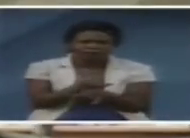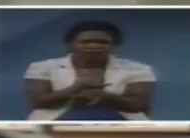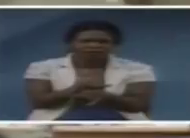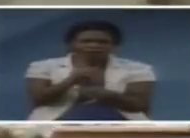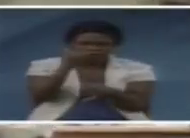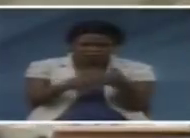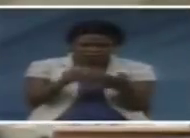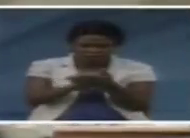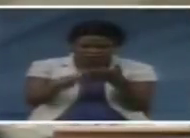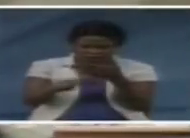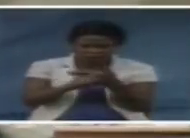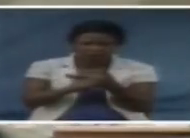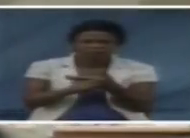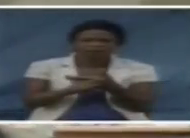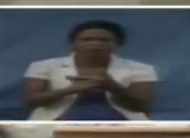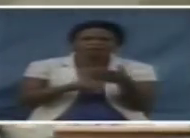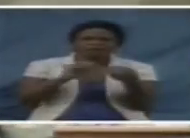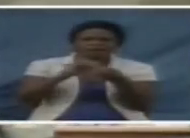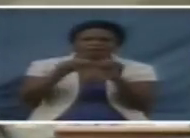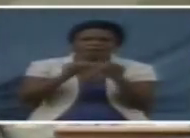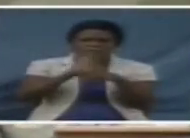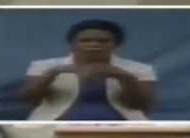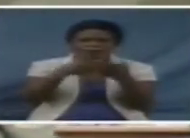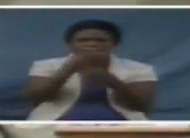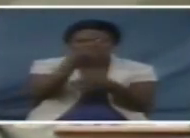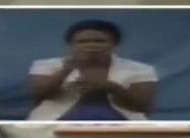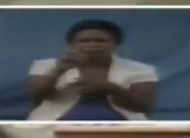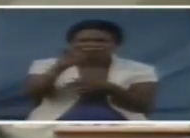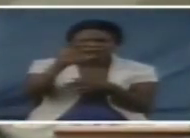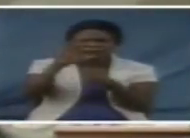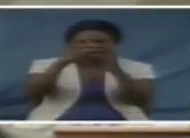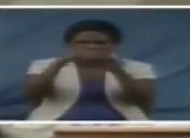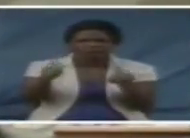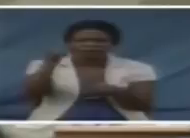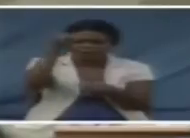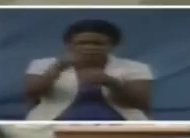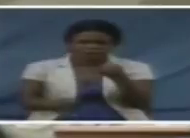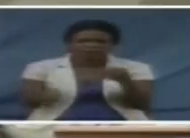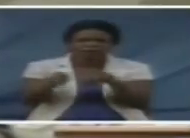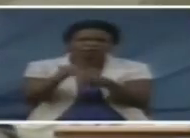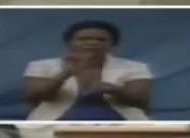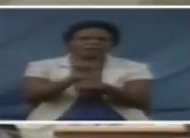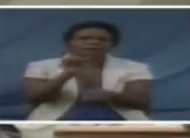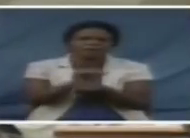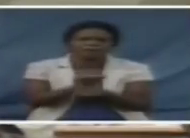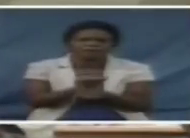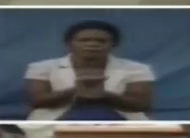completed this year. As at the end of August, a total number of 275 health posts have been completed